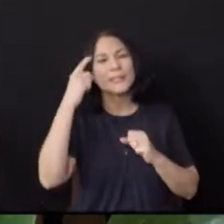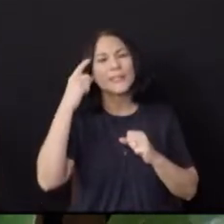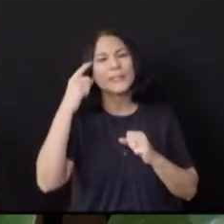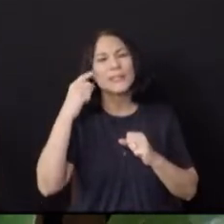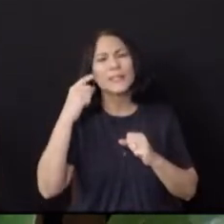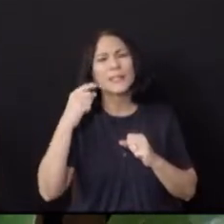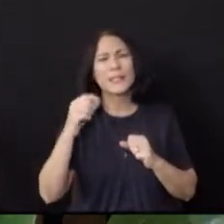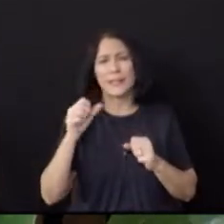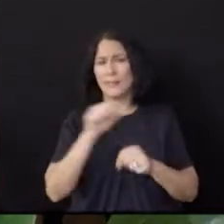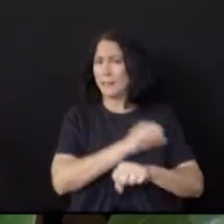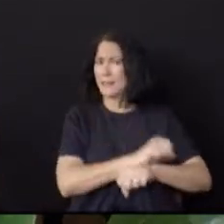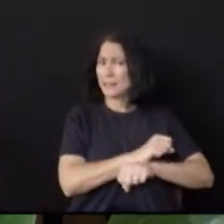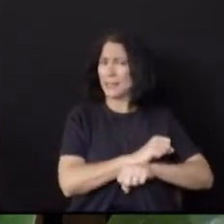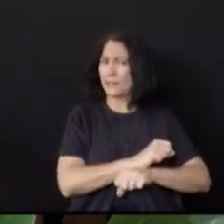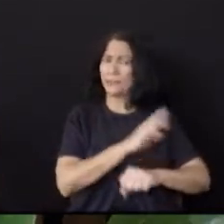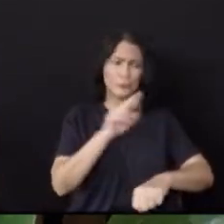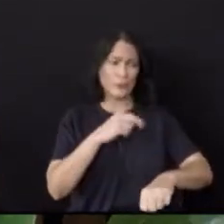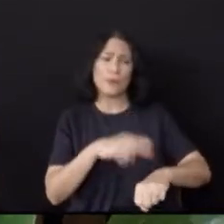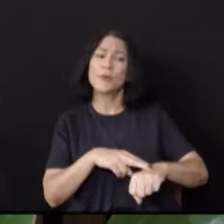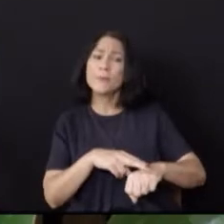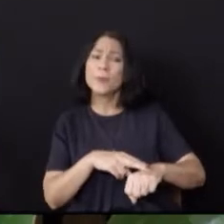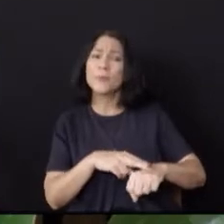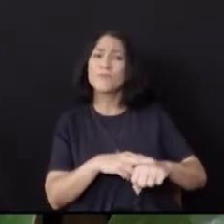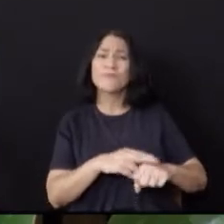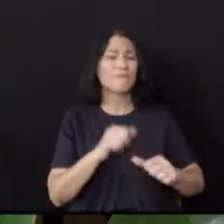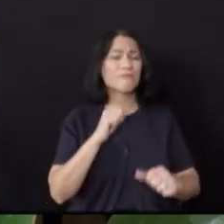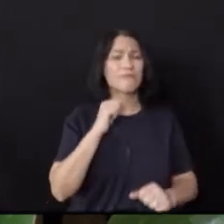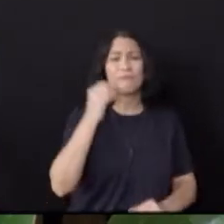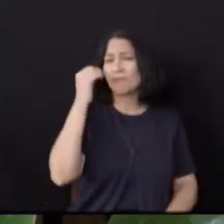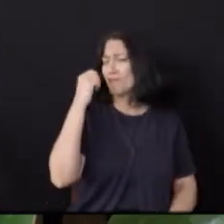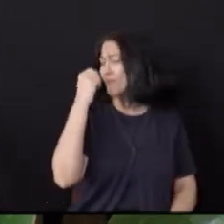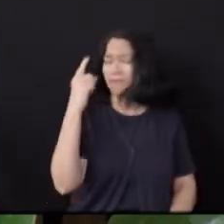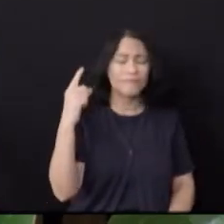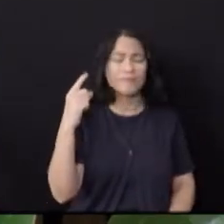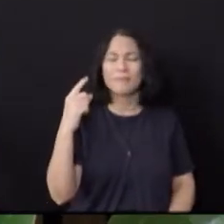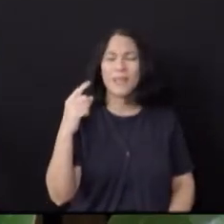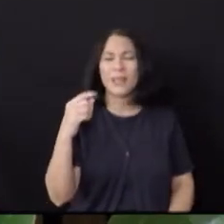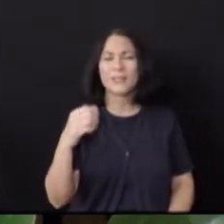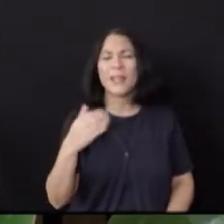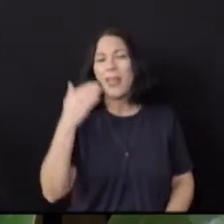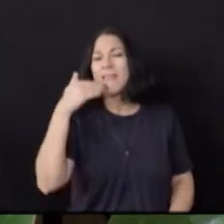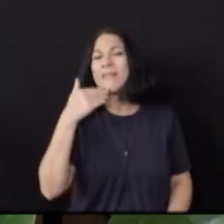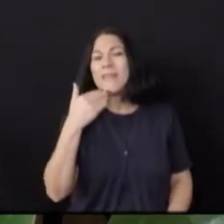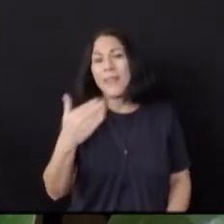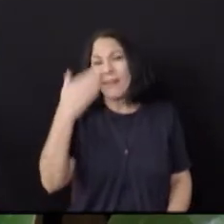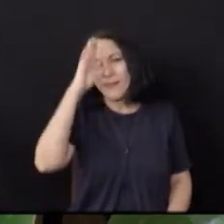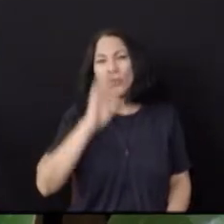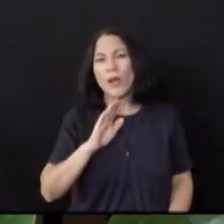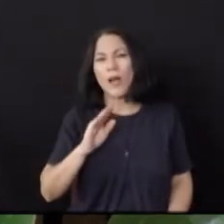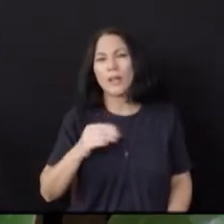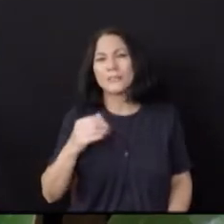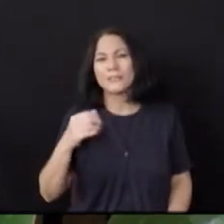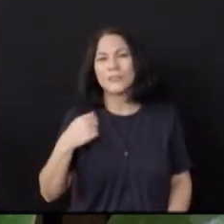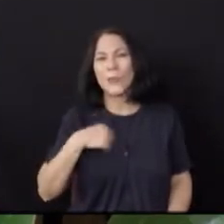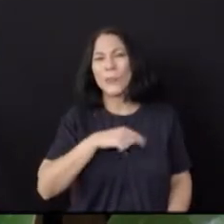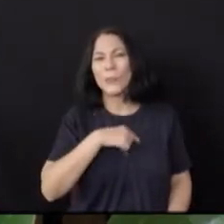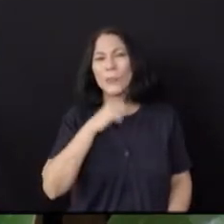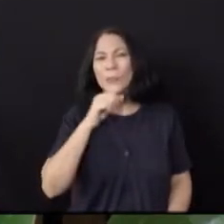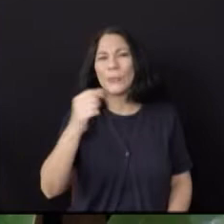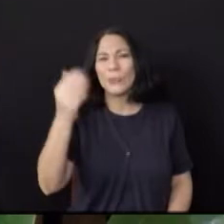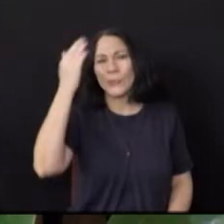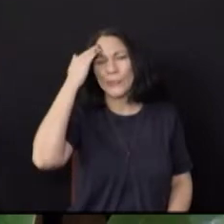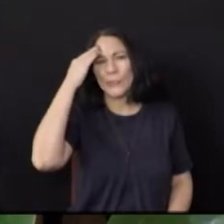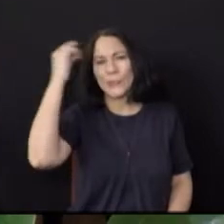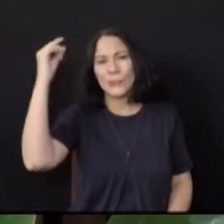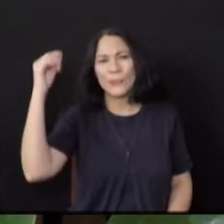would be seen as normative. That is something, thank God, that is foreign to us. But in the first century Roman